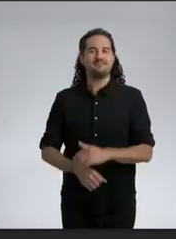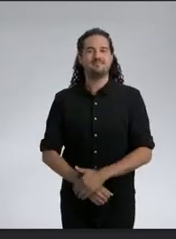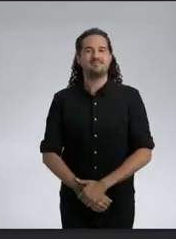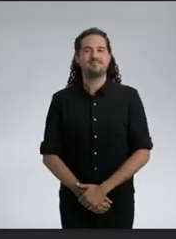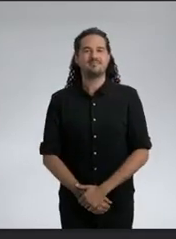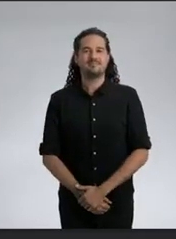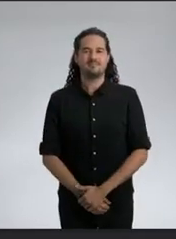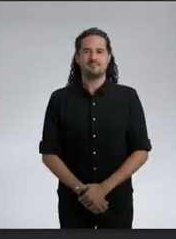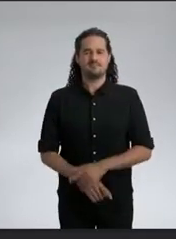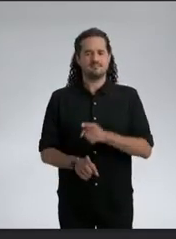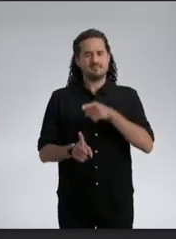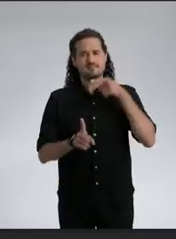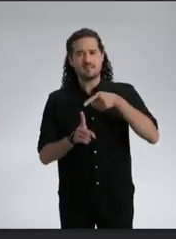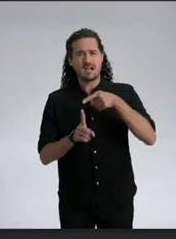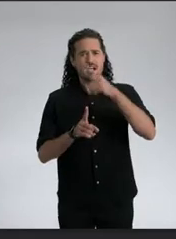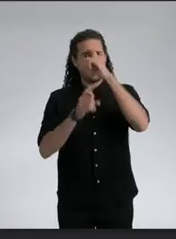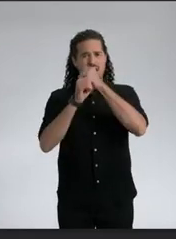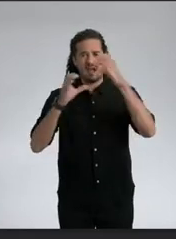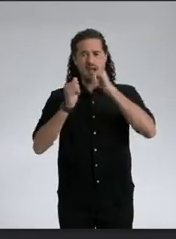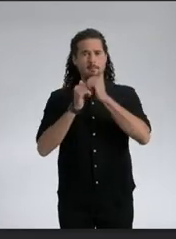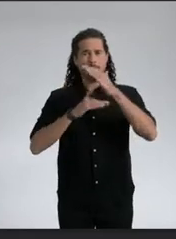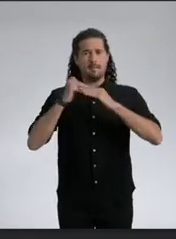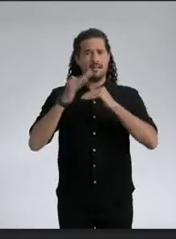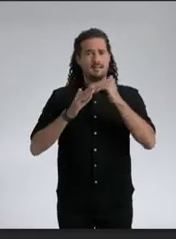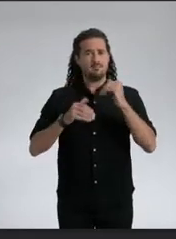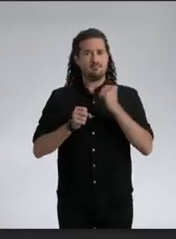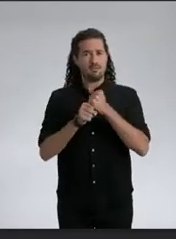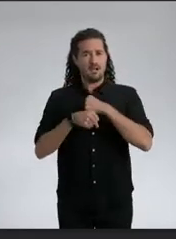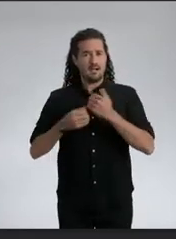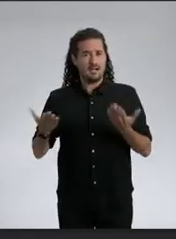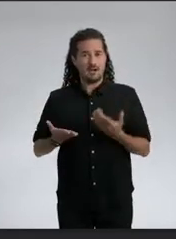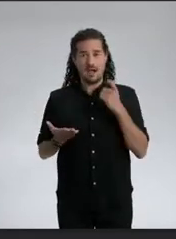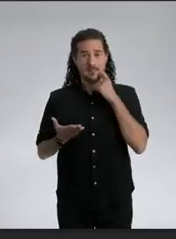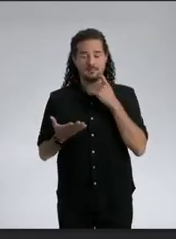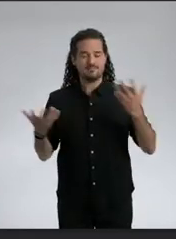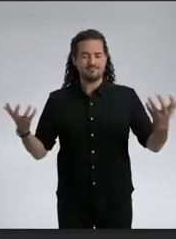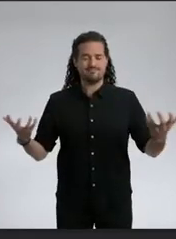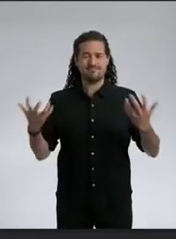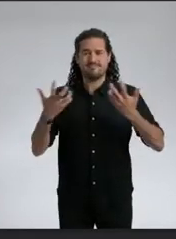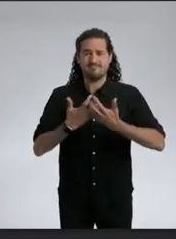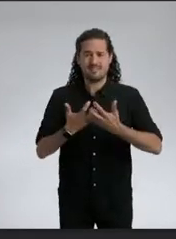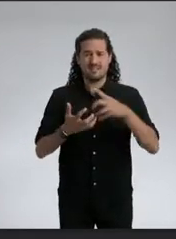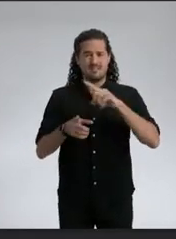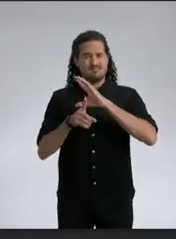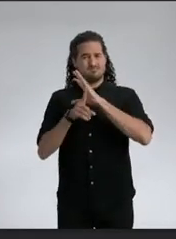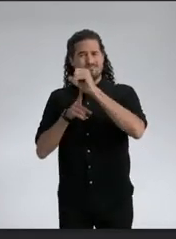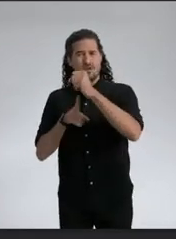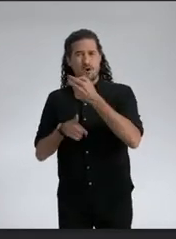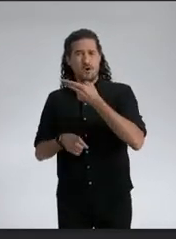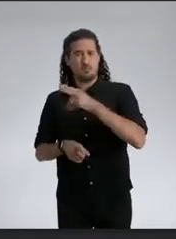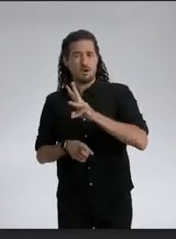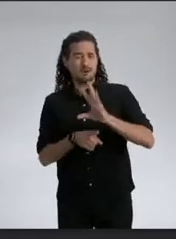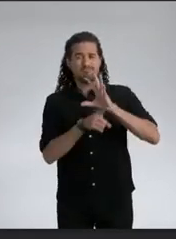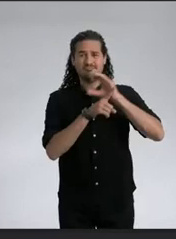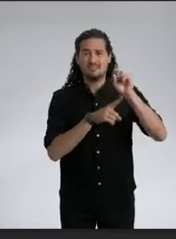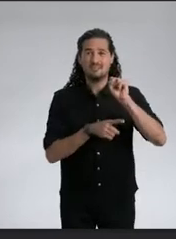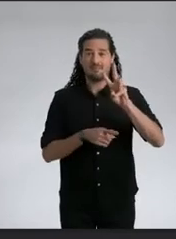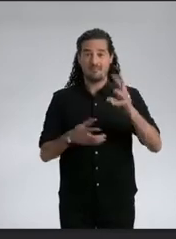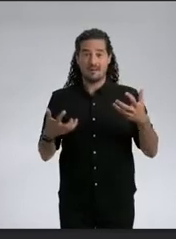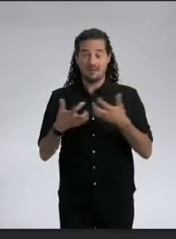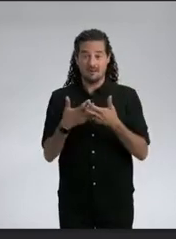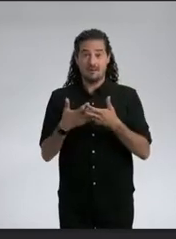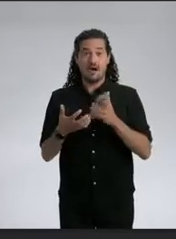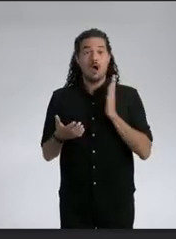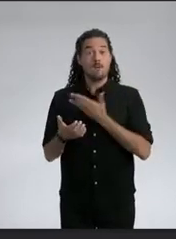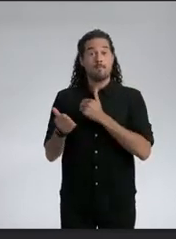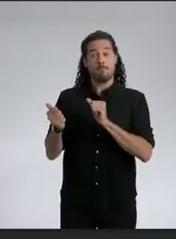of how we build products at Apple is that we bring together the most amazing hardware and software. And our approach to graphics reflects that